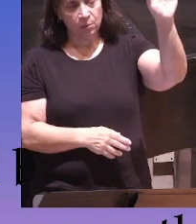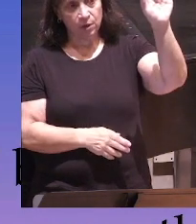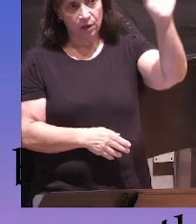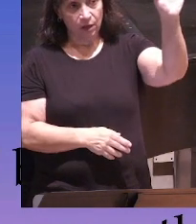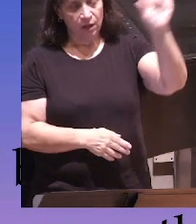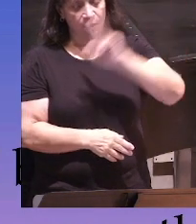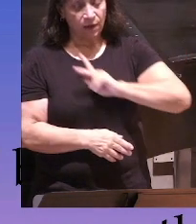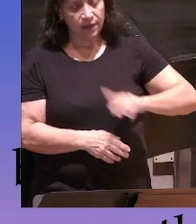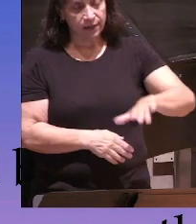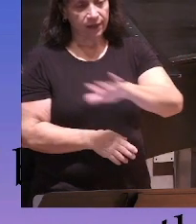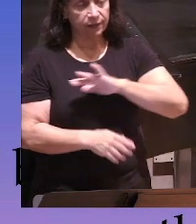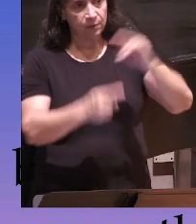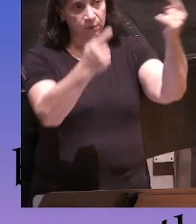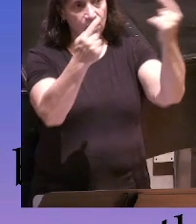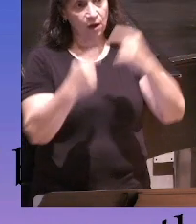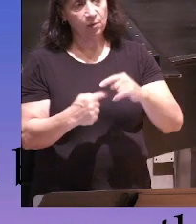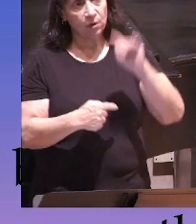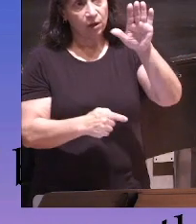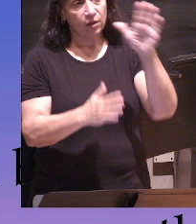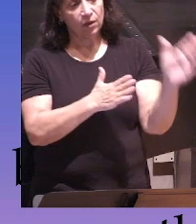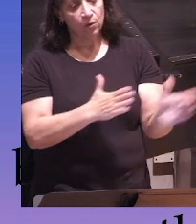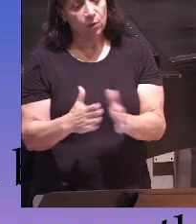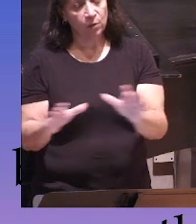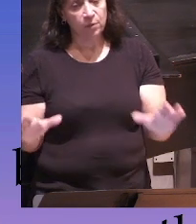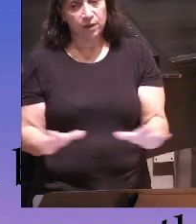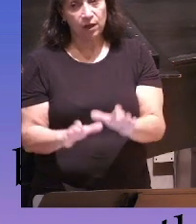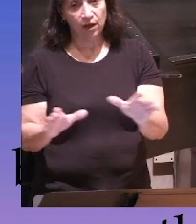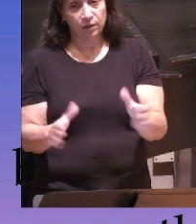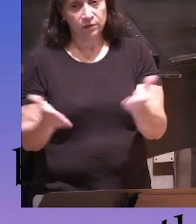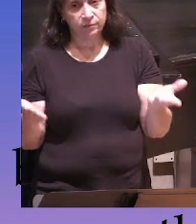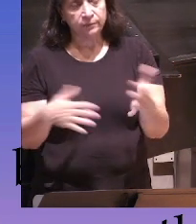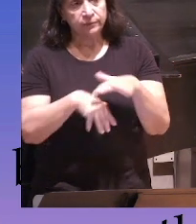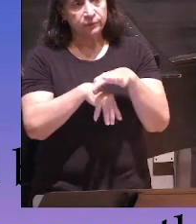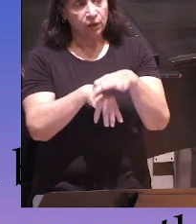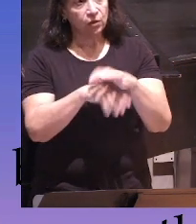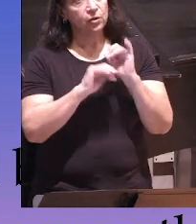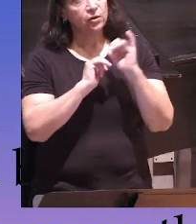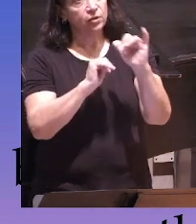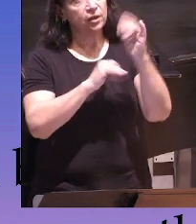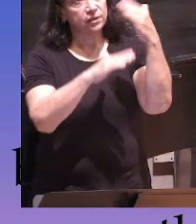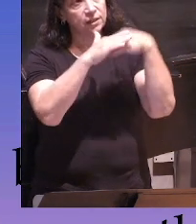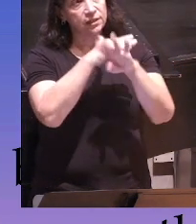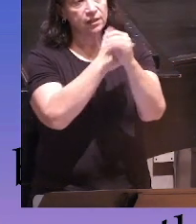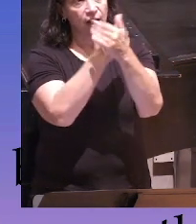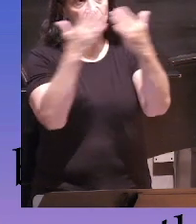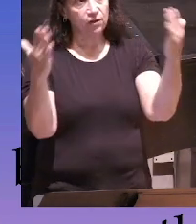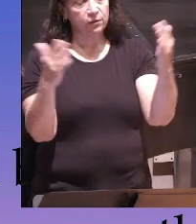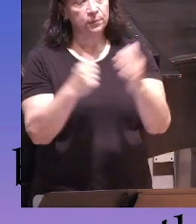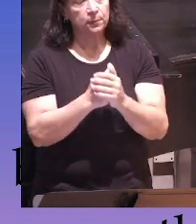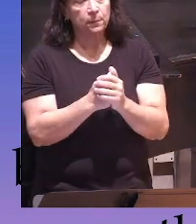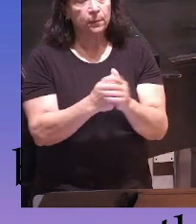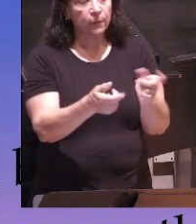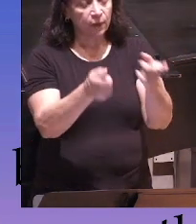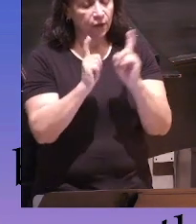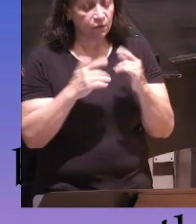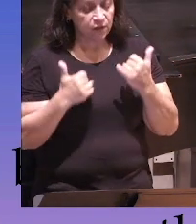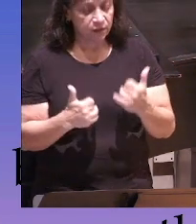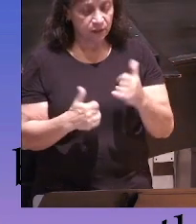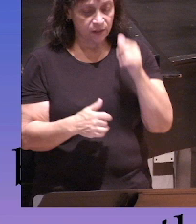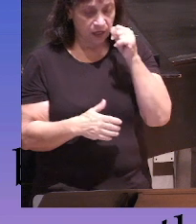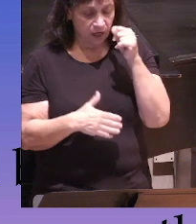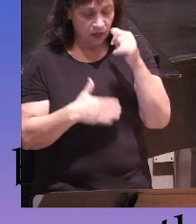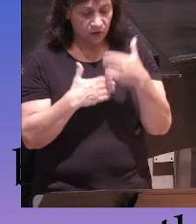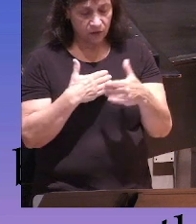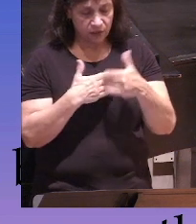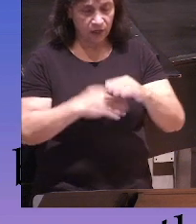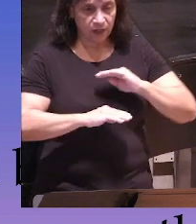name. Thy kingdom come, thy will be done, on earth as it is in heaven. Give us